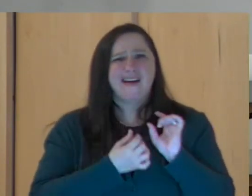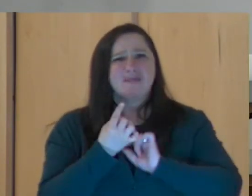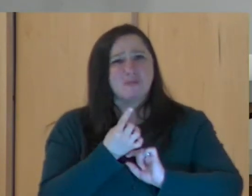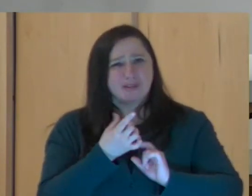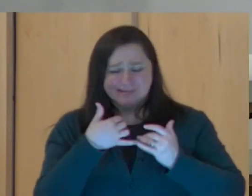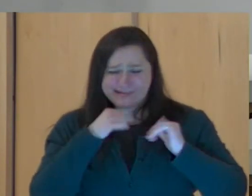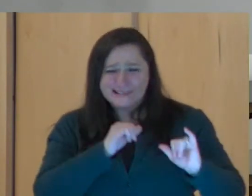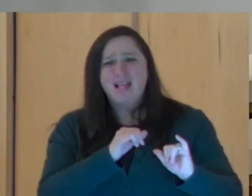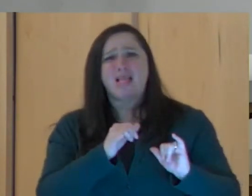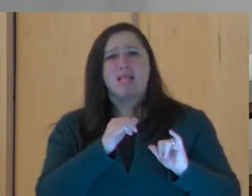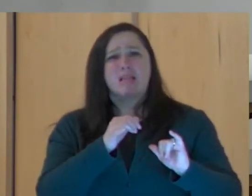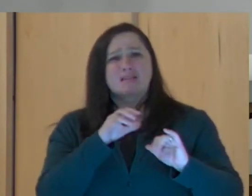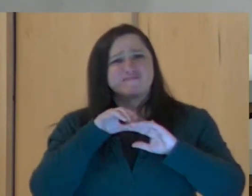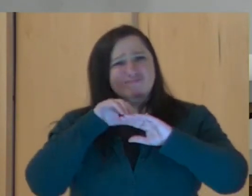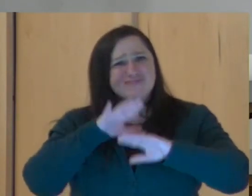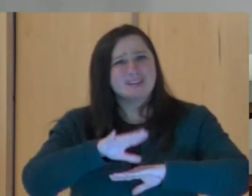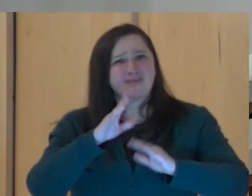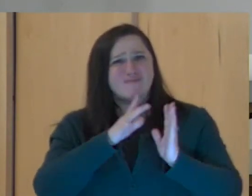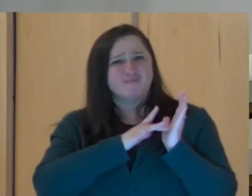and save them.